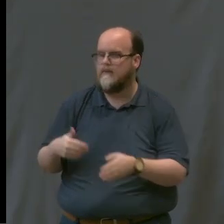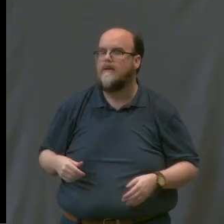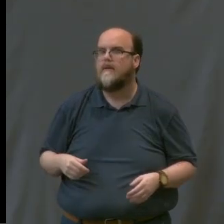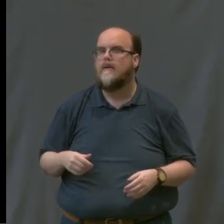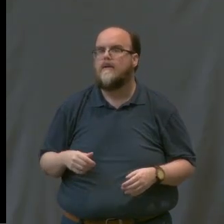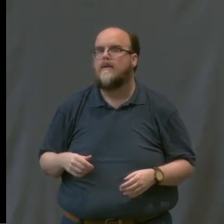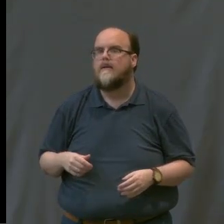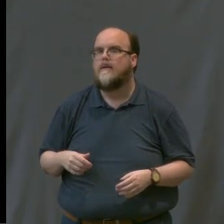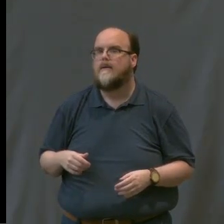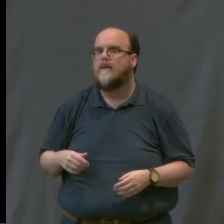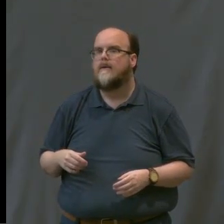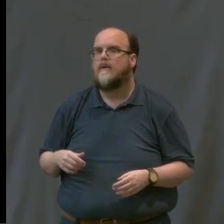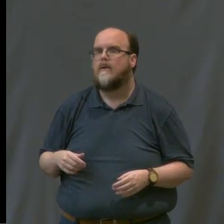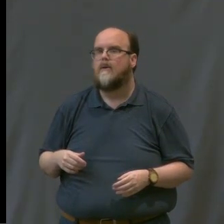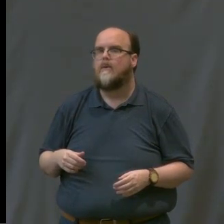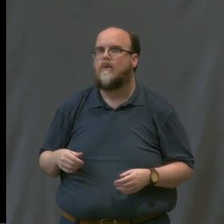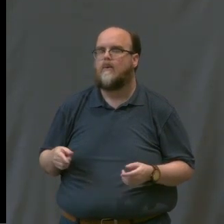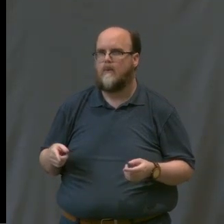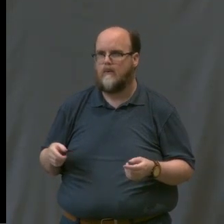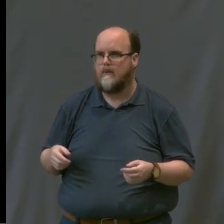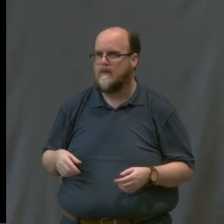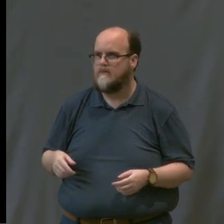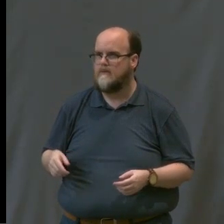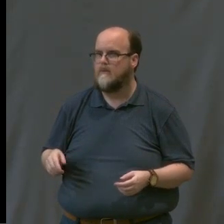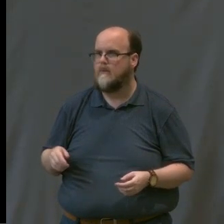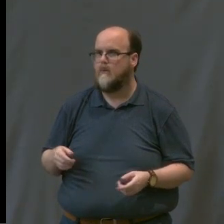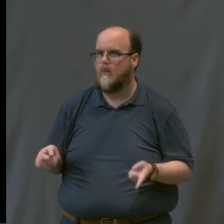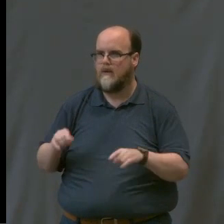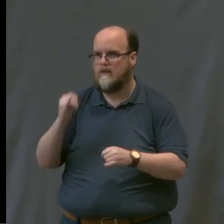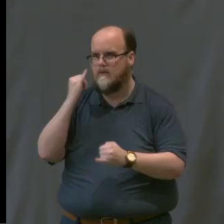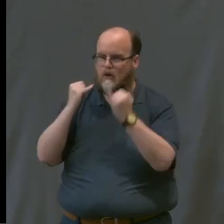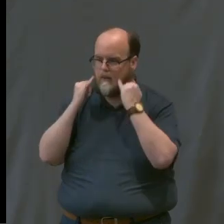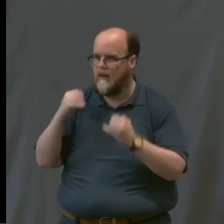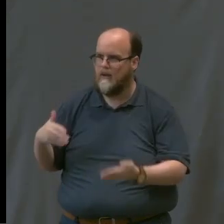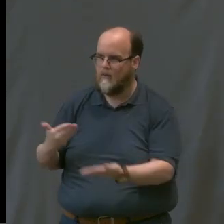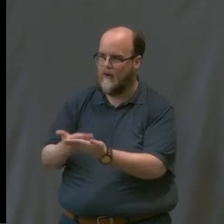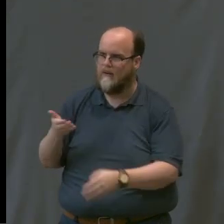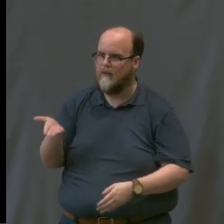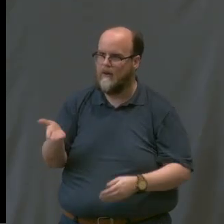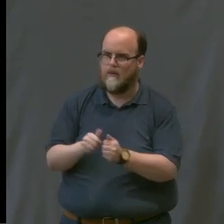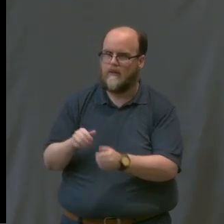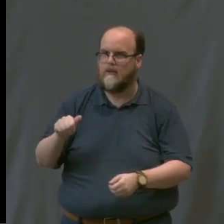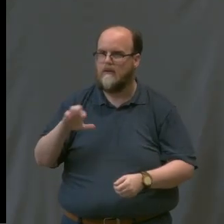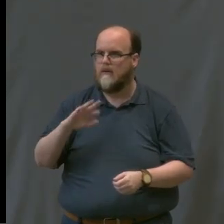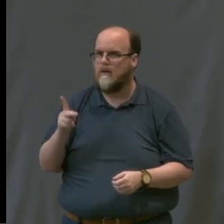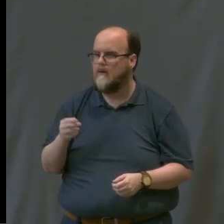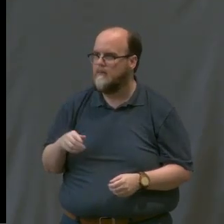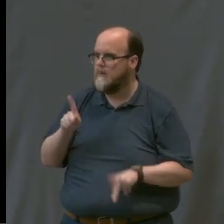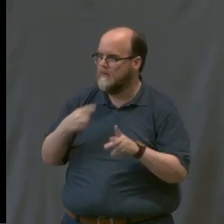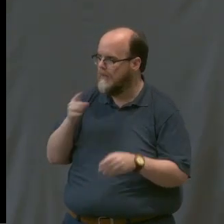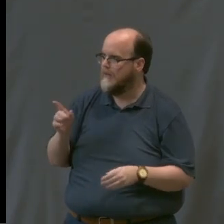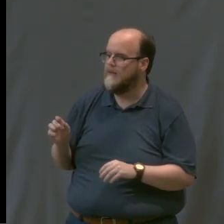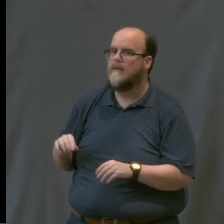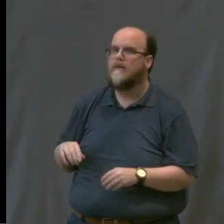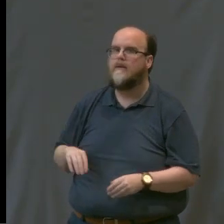Now, once Jeremiah got this far with the ark, it is said that he went out one of